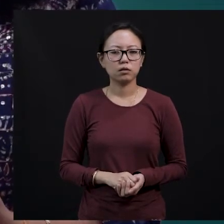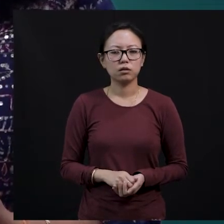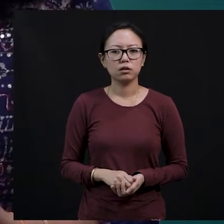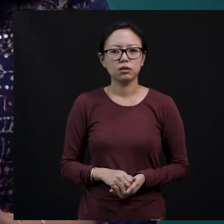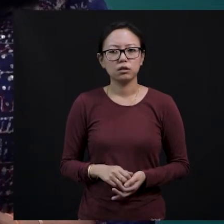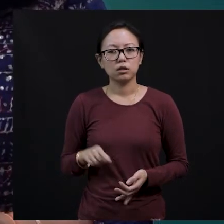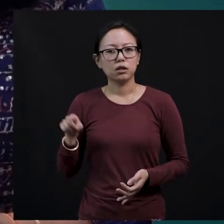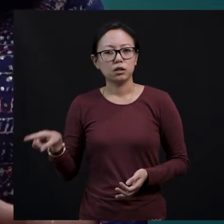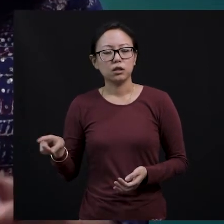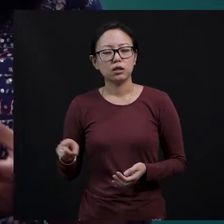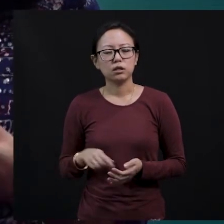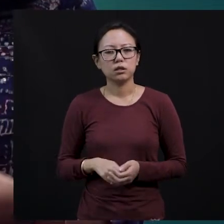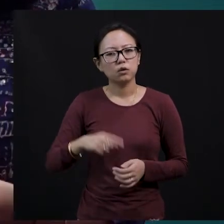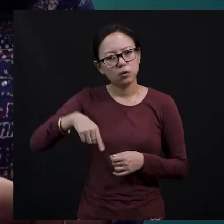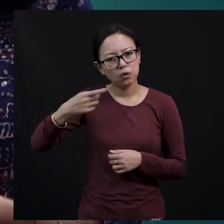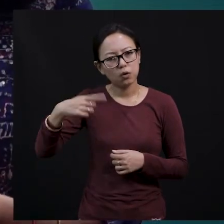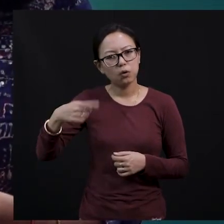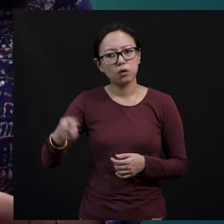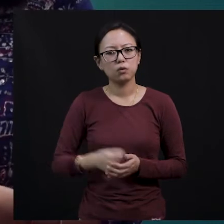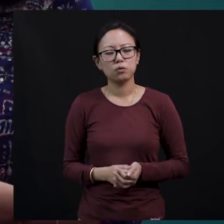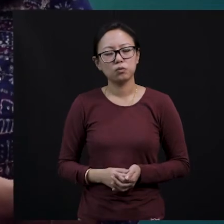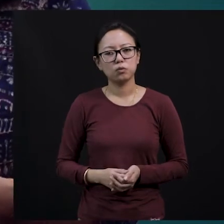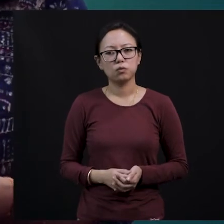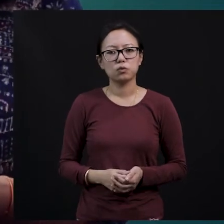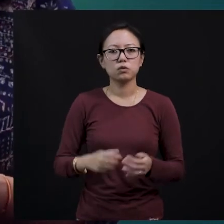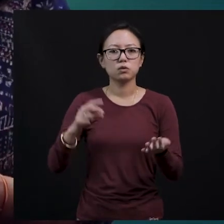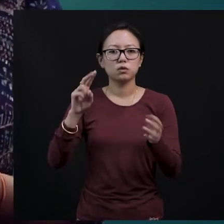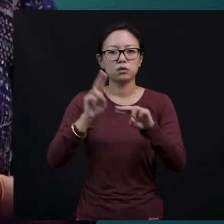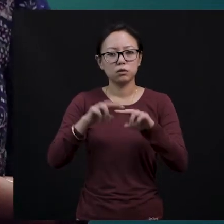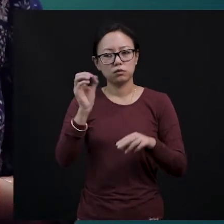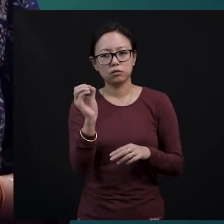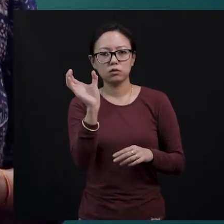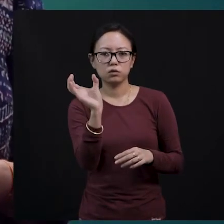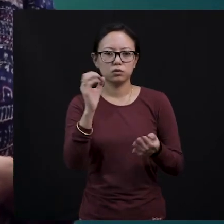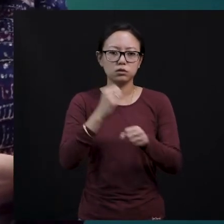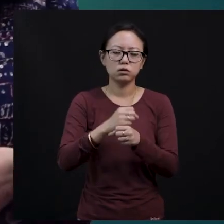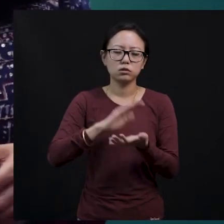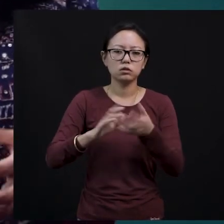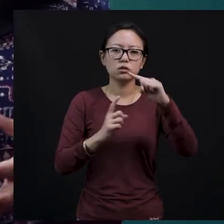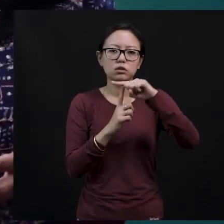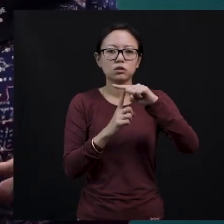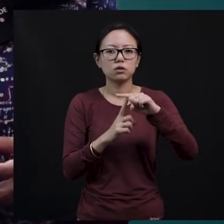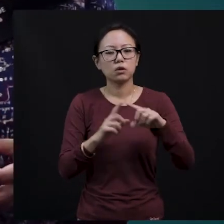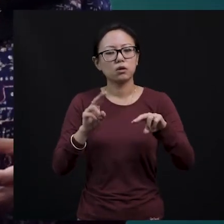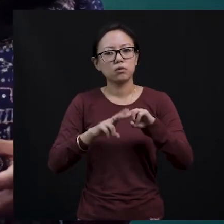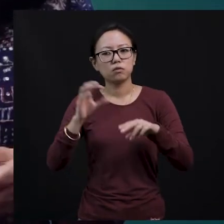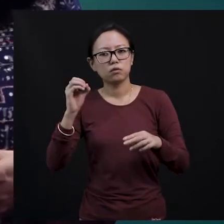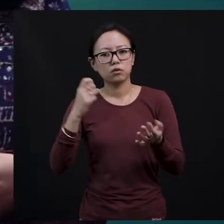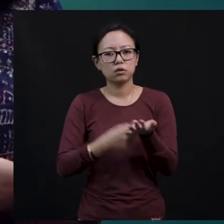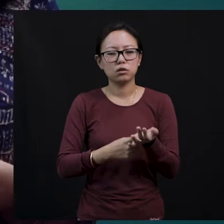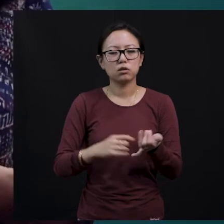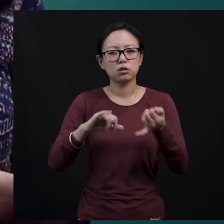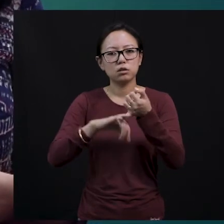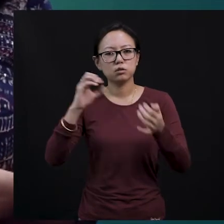Britishers, and he always fought for social equality and always fought for the rights